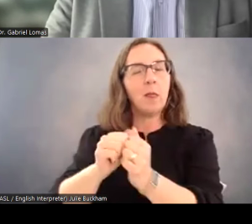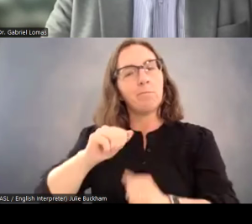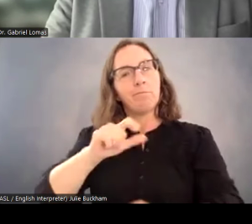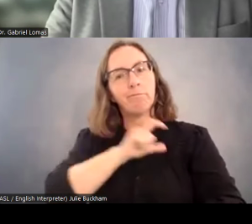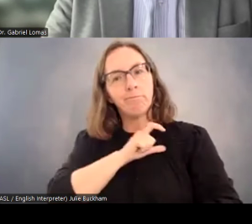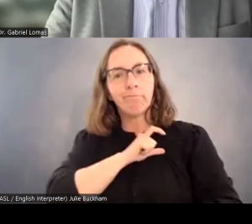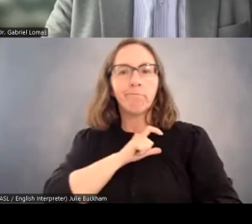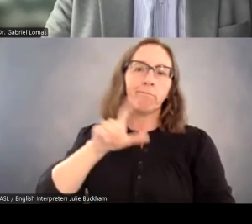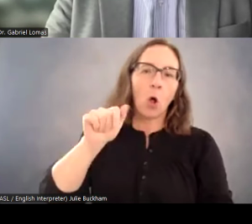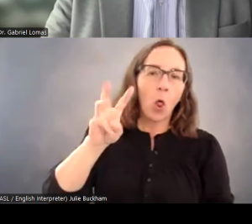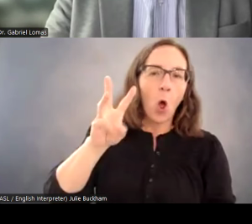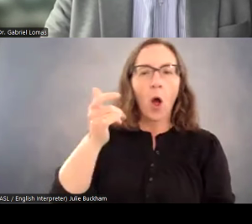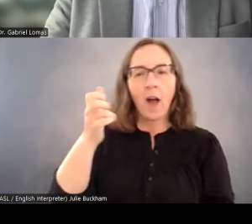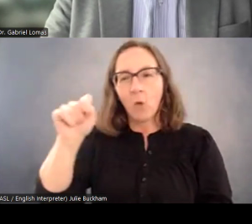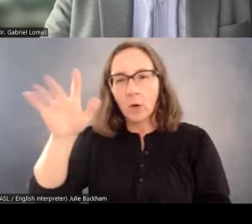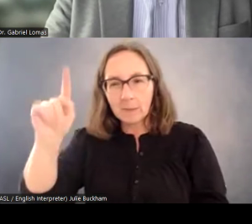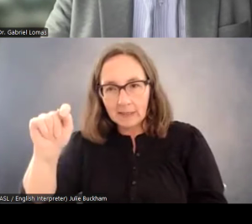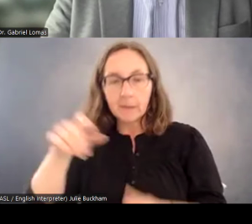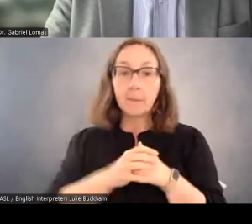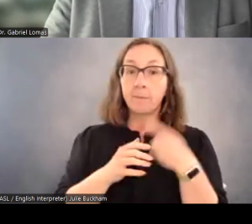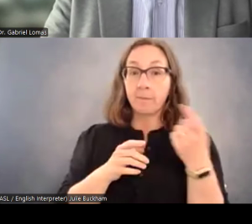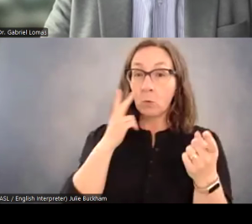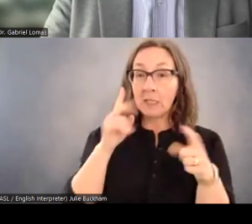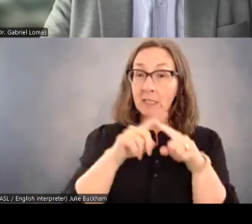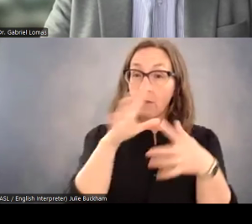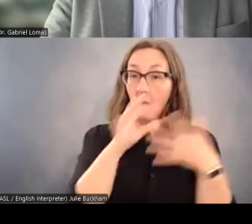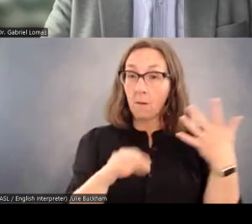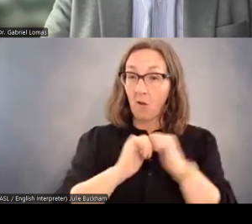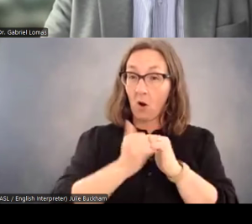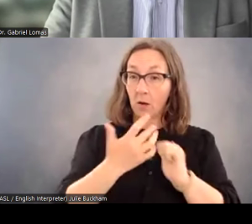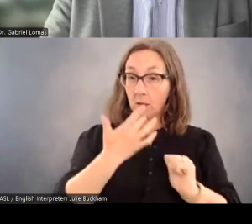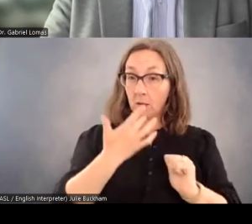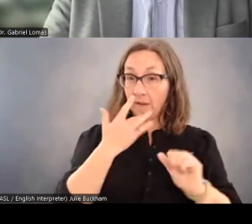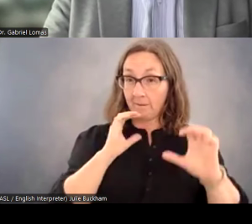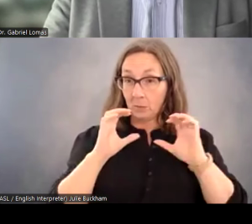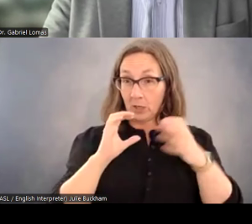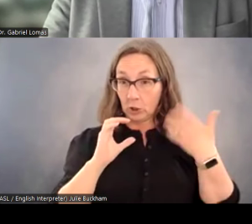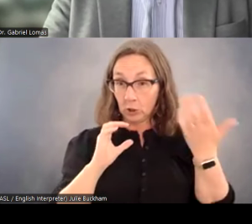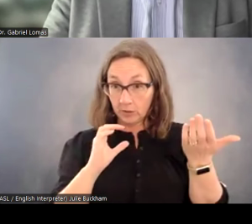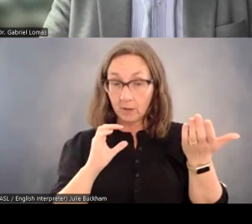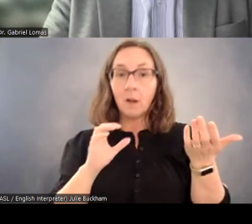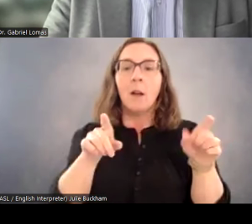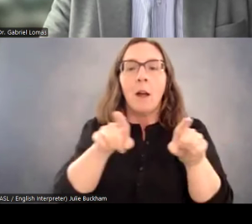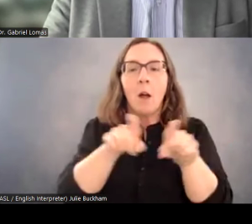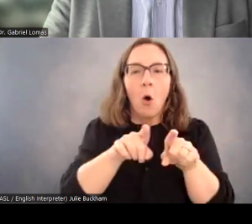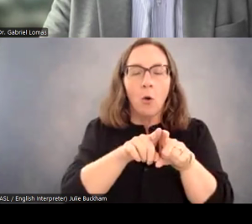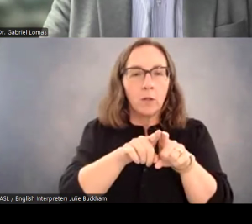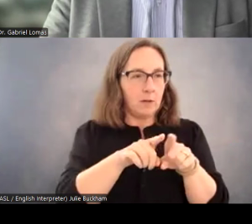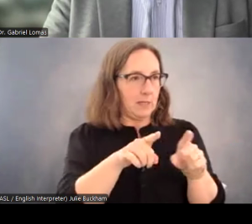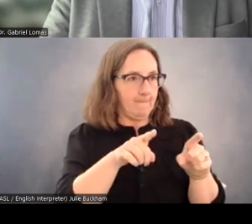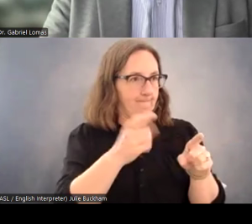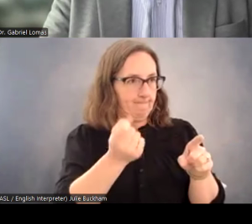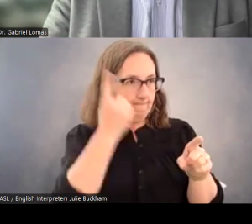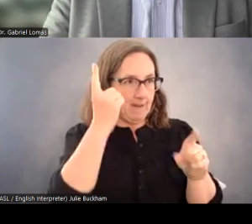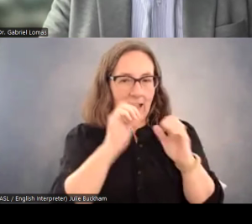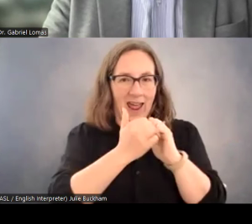one for how they prefer to communicate, and also how to help me understand you better